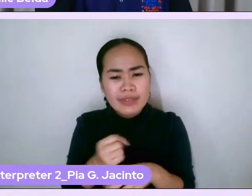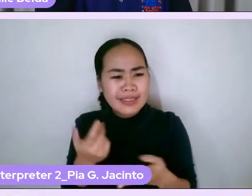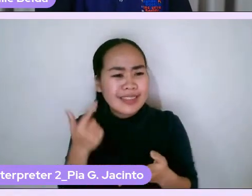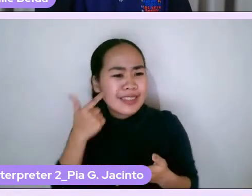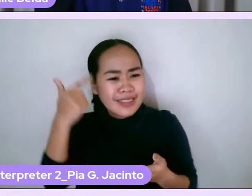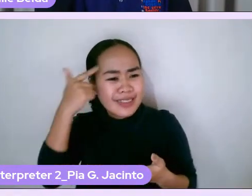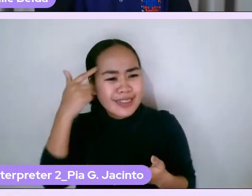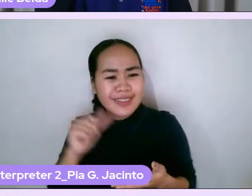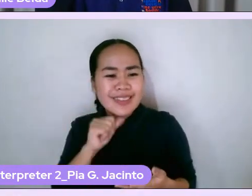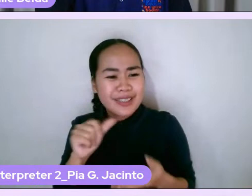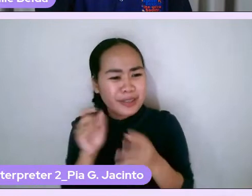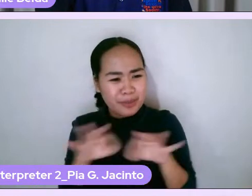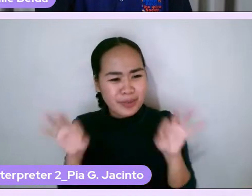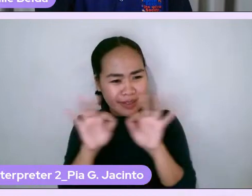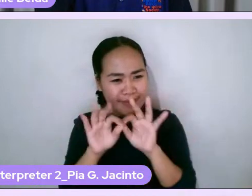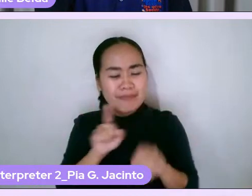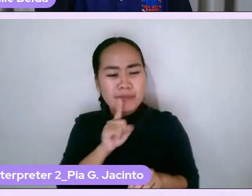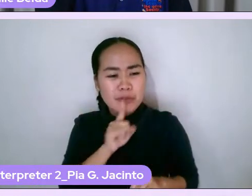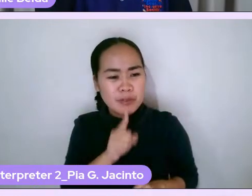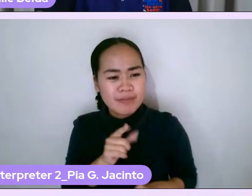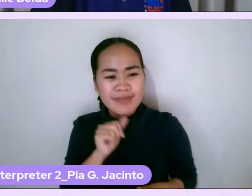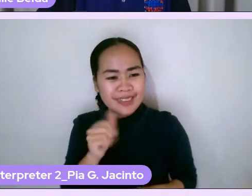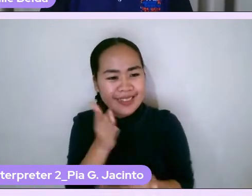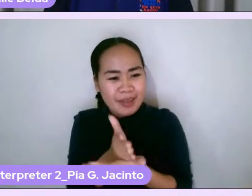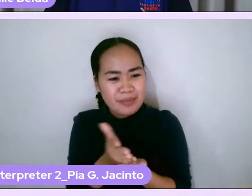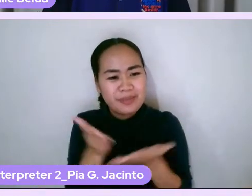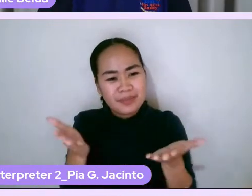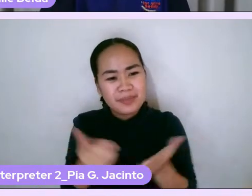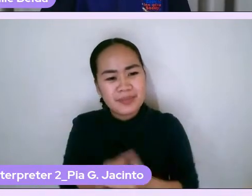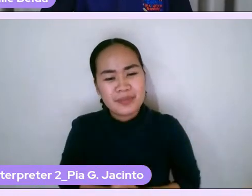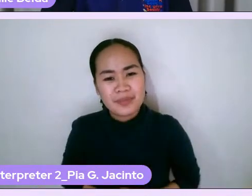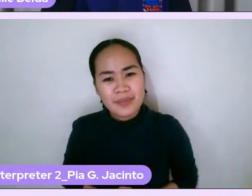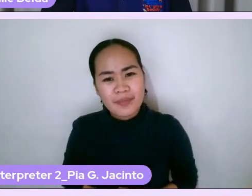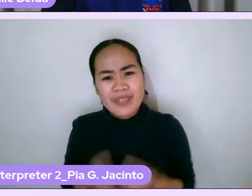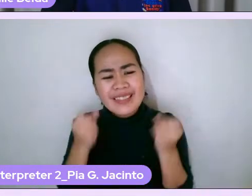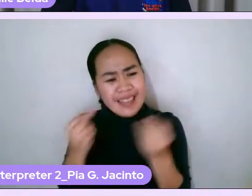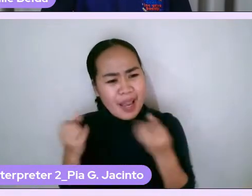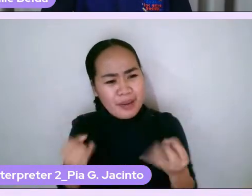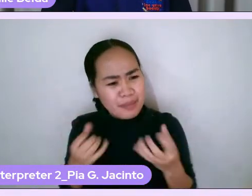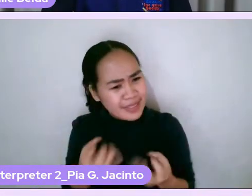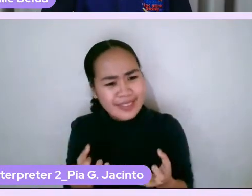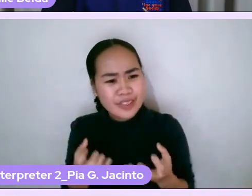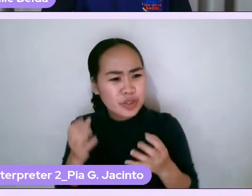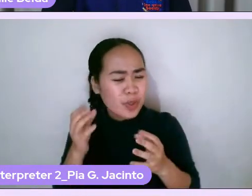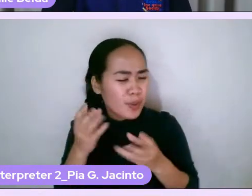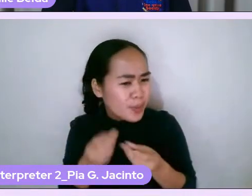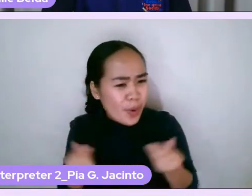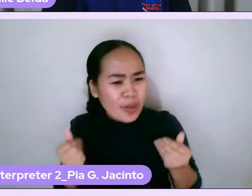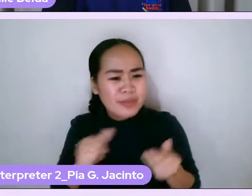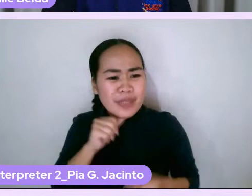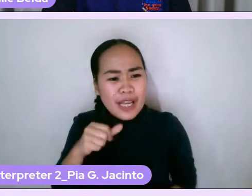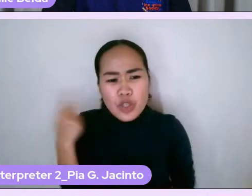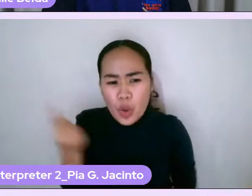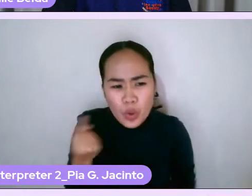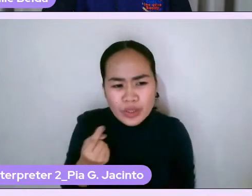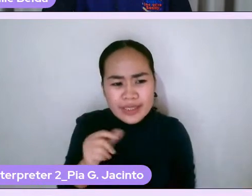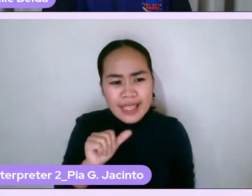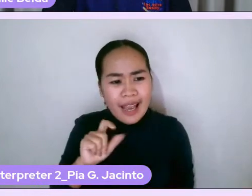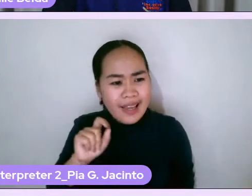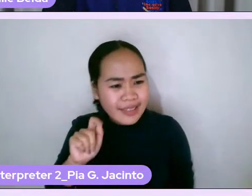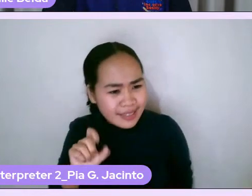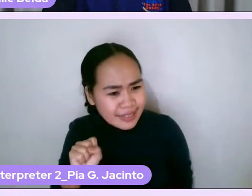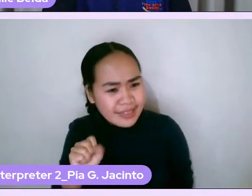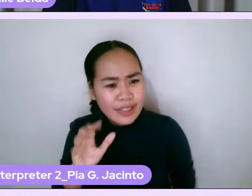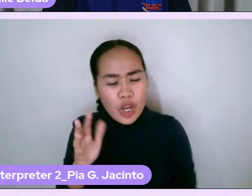So, yun lang. And okay. ang dami pwede isolve. Hindi lang yan apps, hindi lang yan ICT, right?